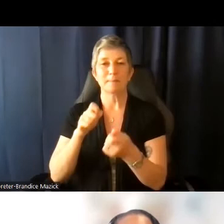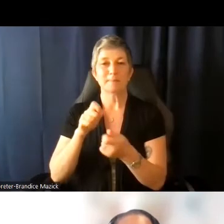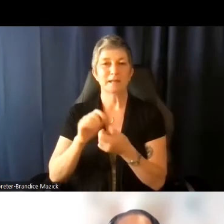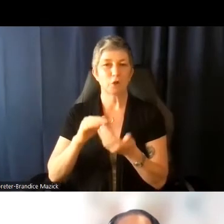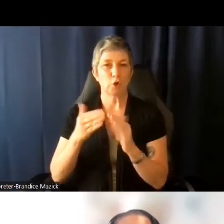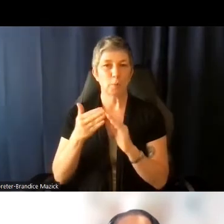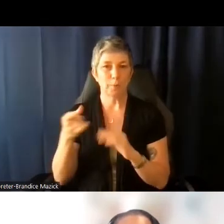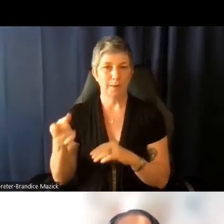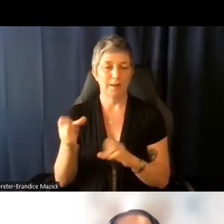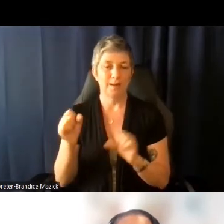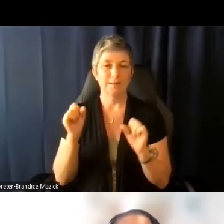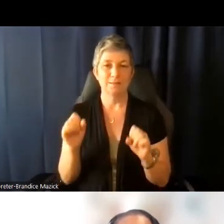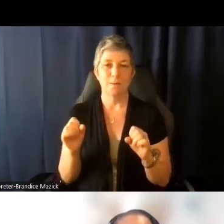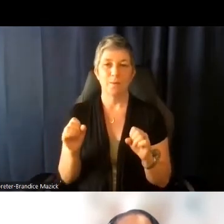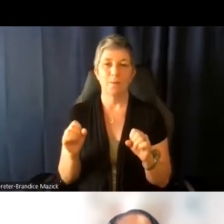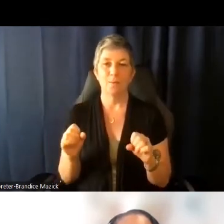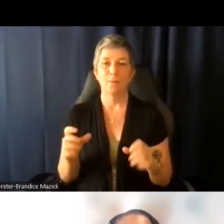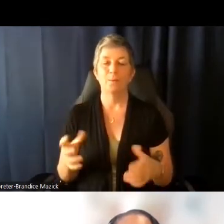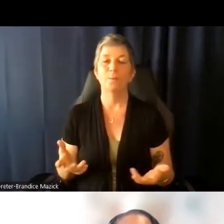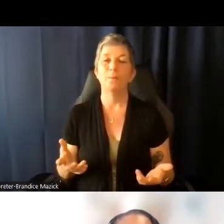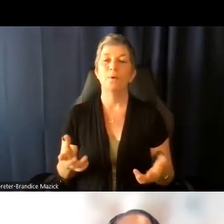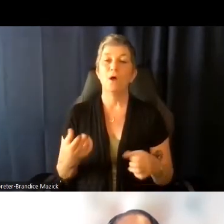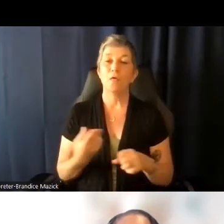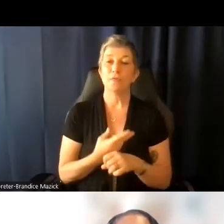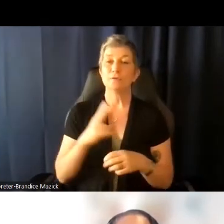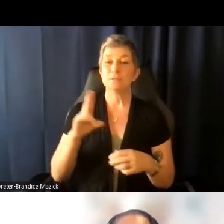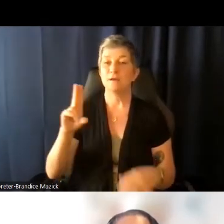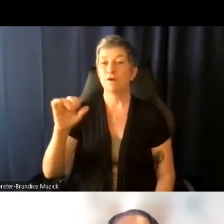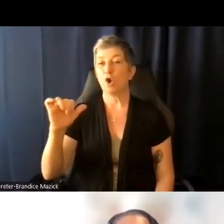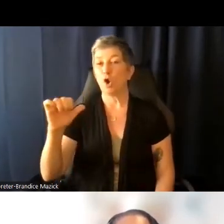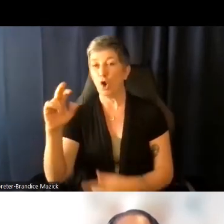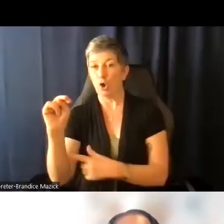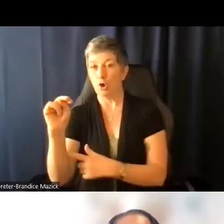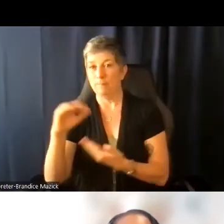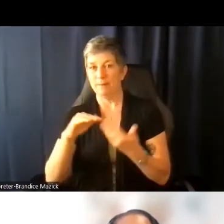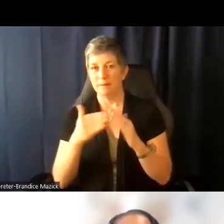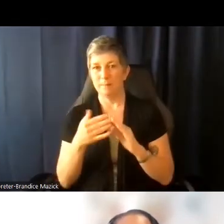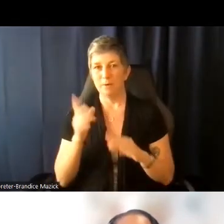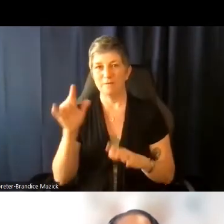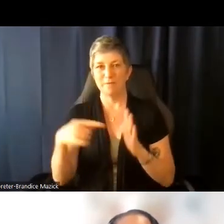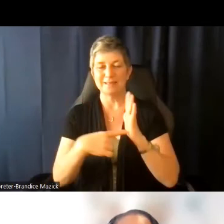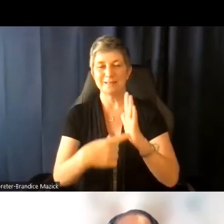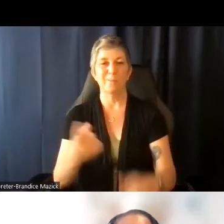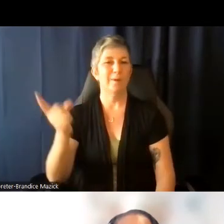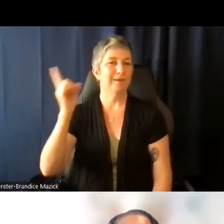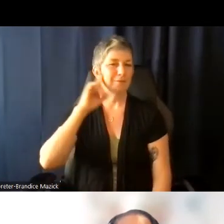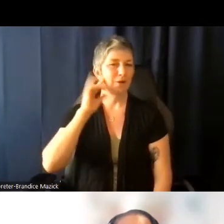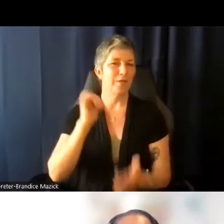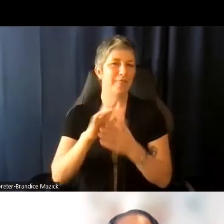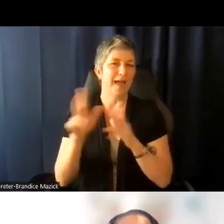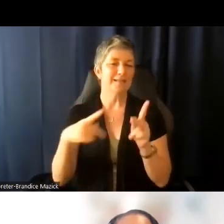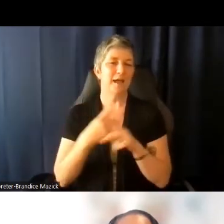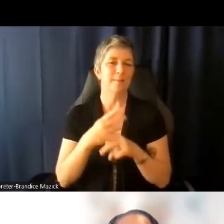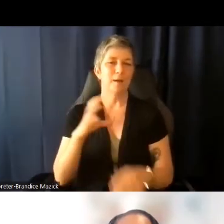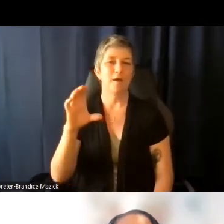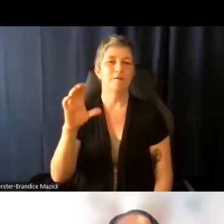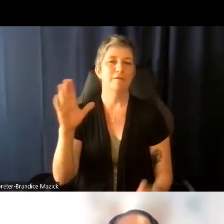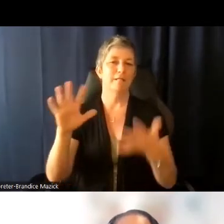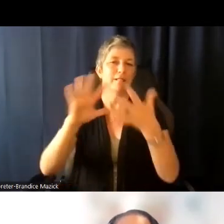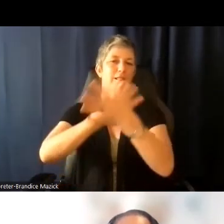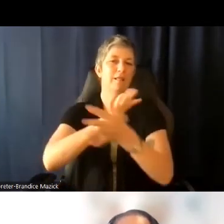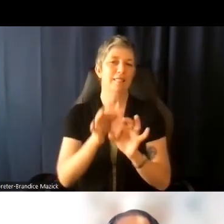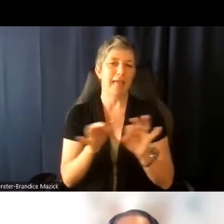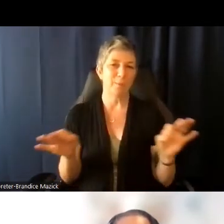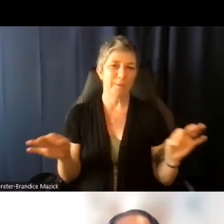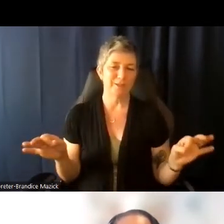So in the use of urban communities in this example, we've heard that type of coded language. So even